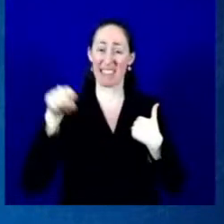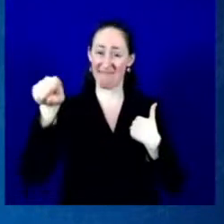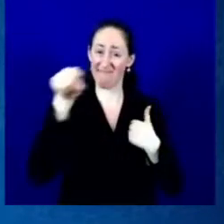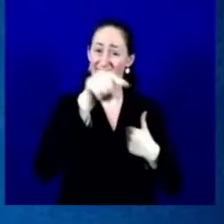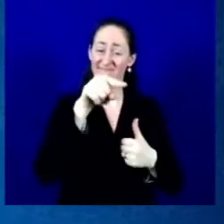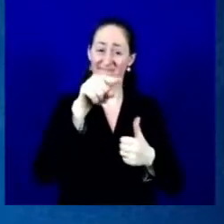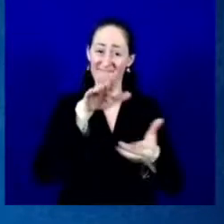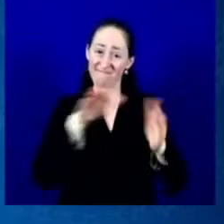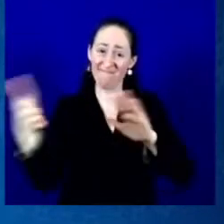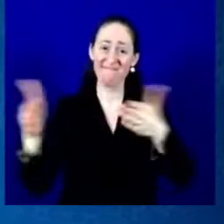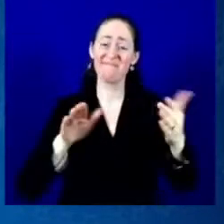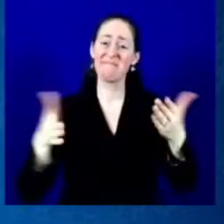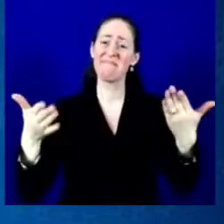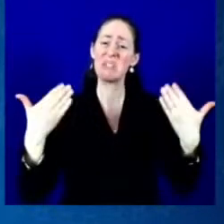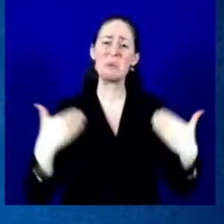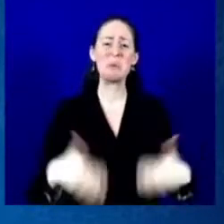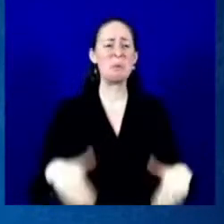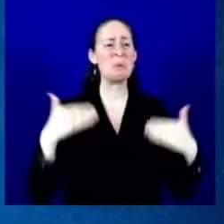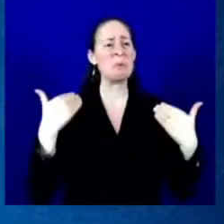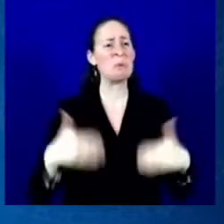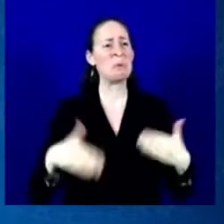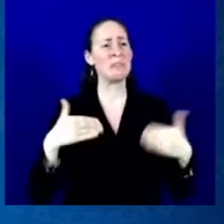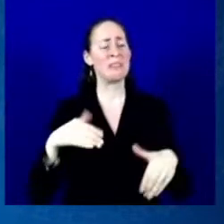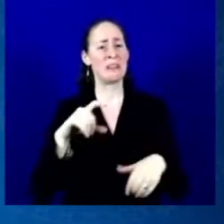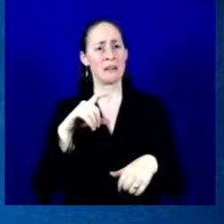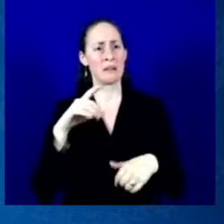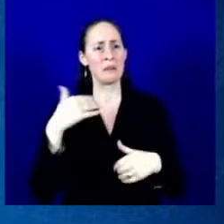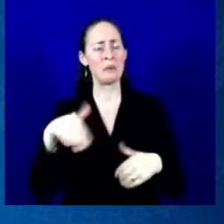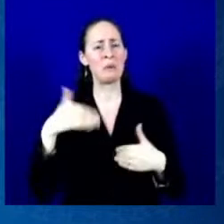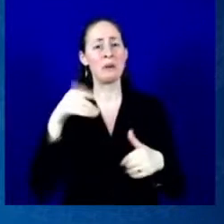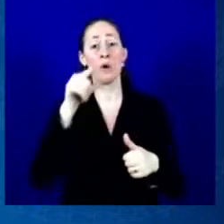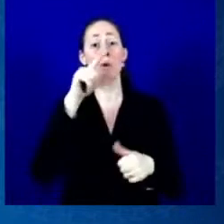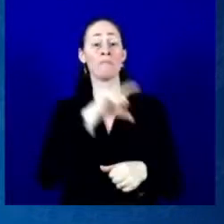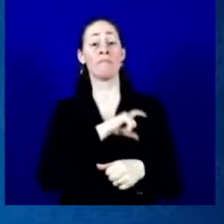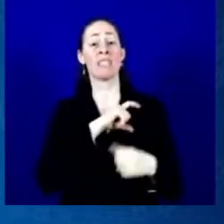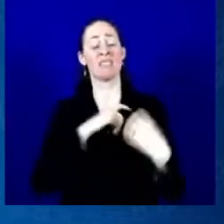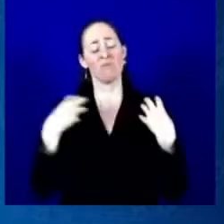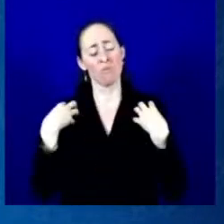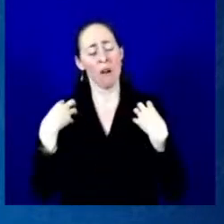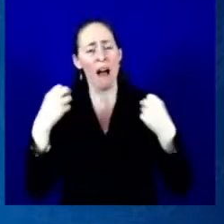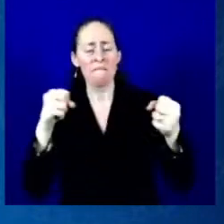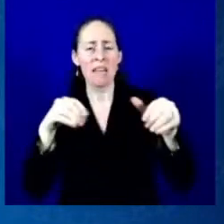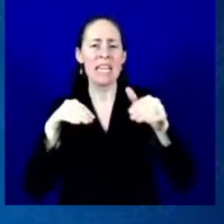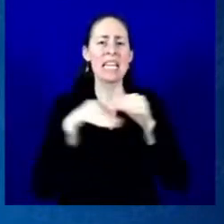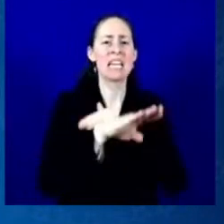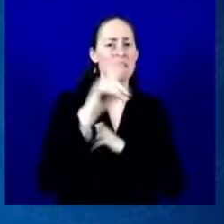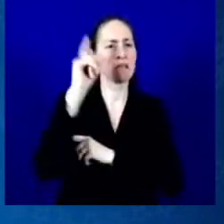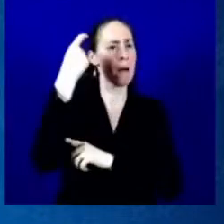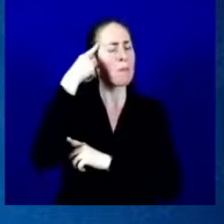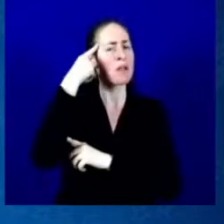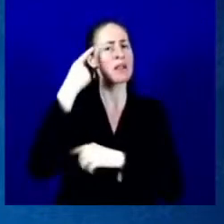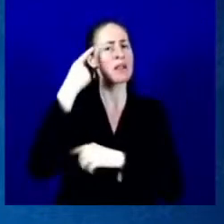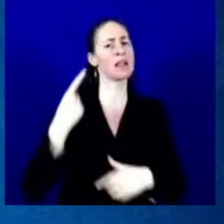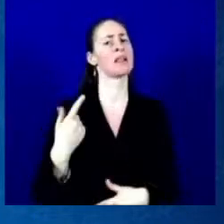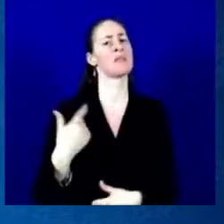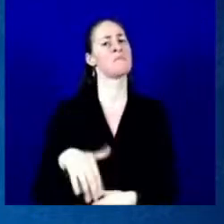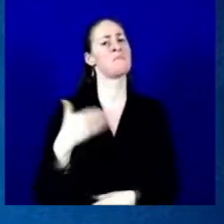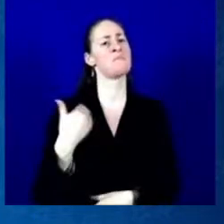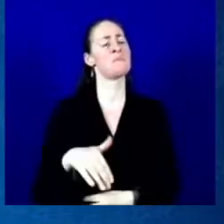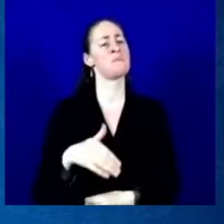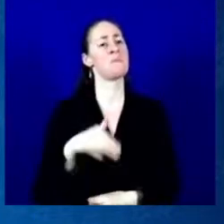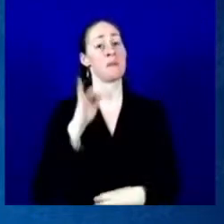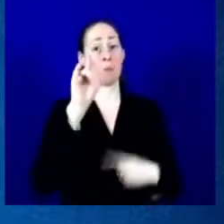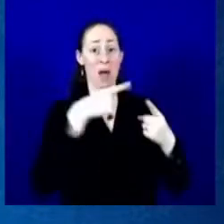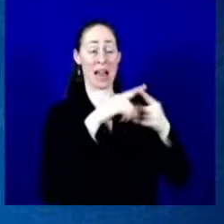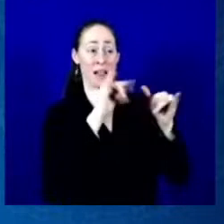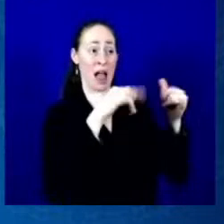was summoned. The insurrection was an existential crisis, a test of whether our democracy